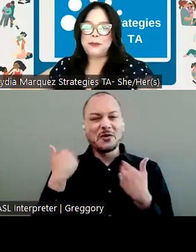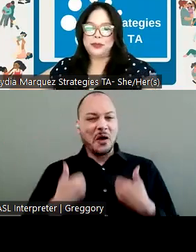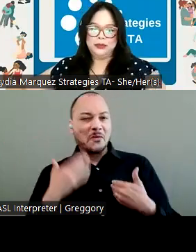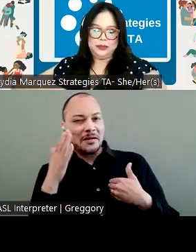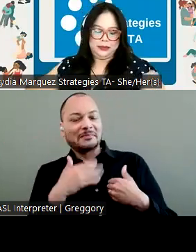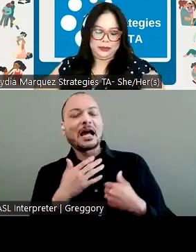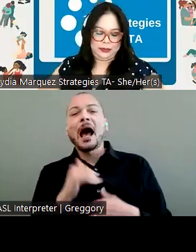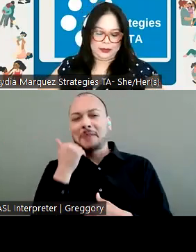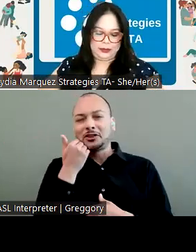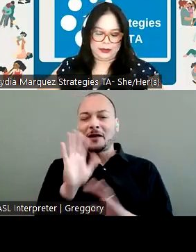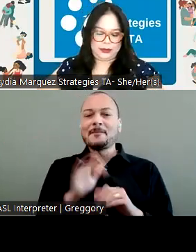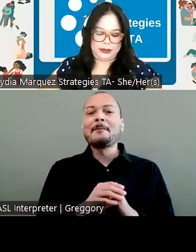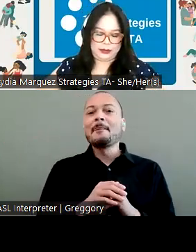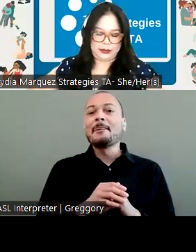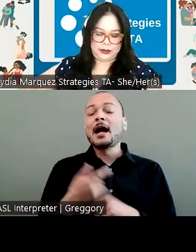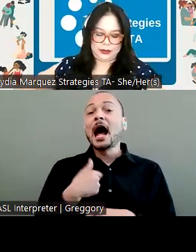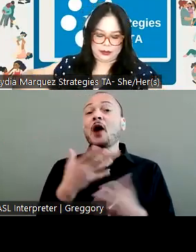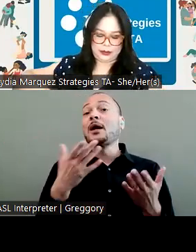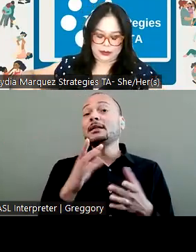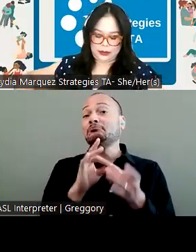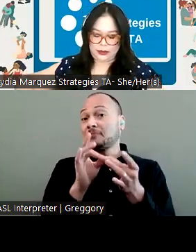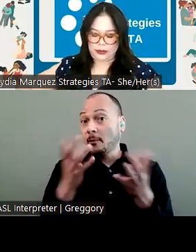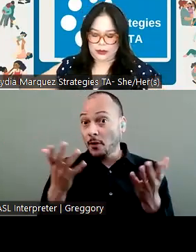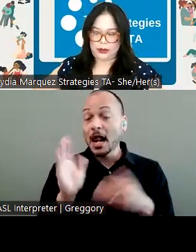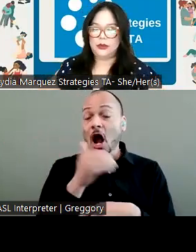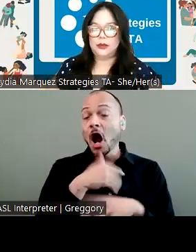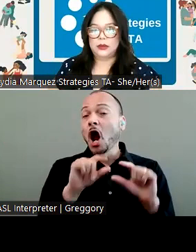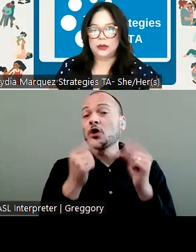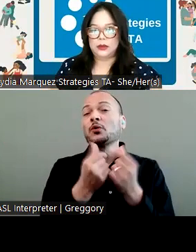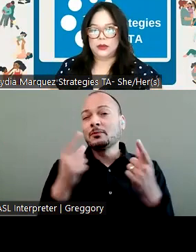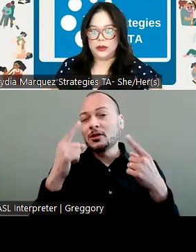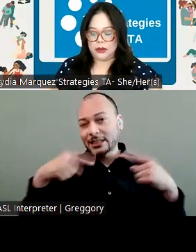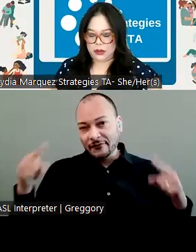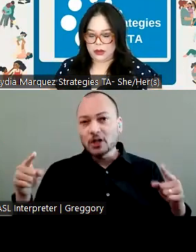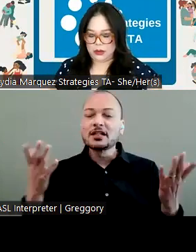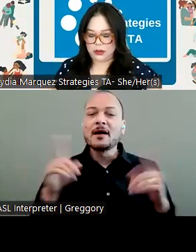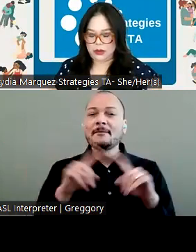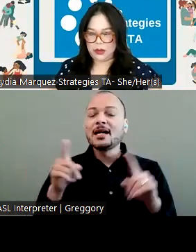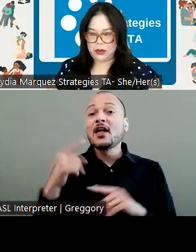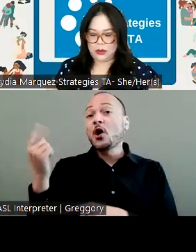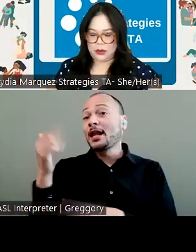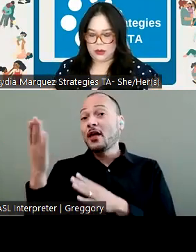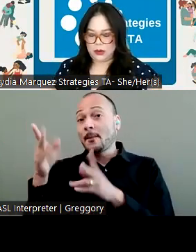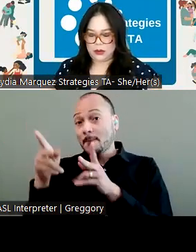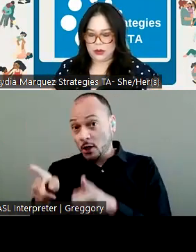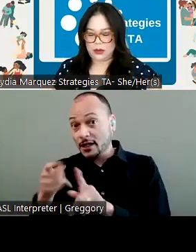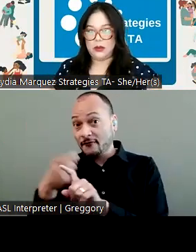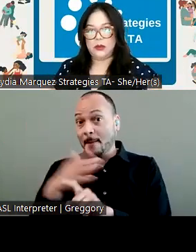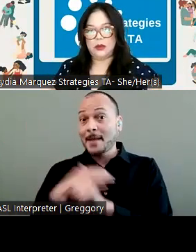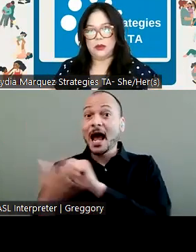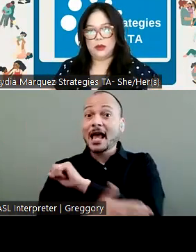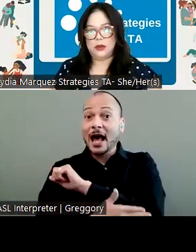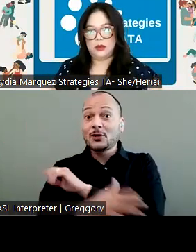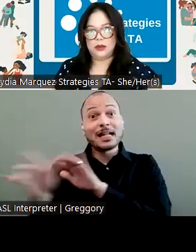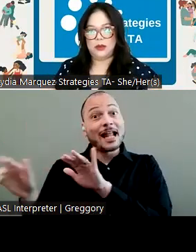Um, I wanted to say that our group was actually pretty diverse, but not. The only other person from my county was in the